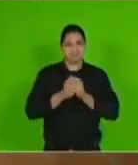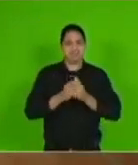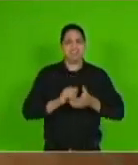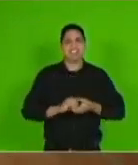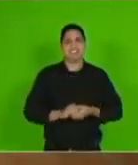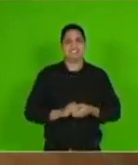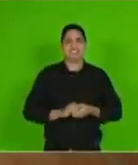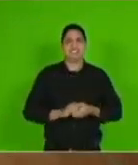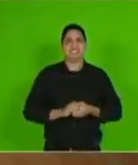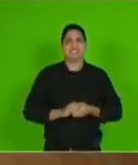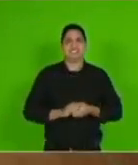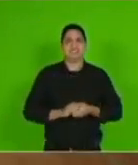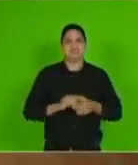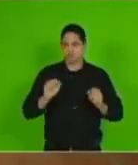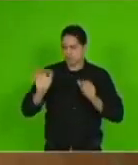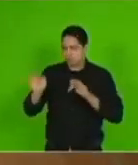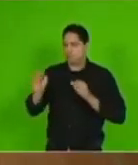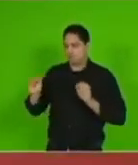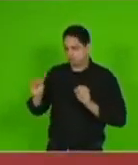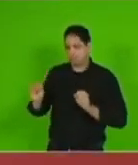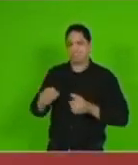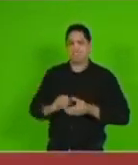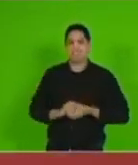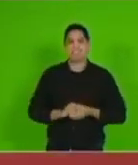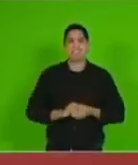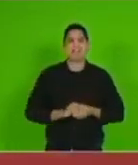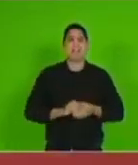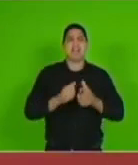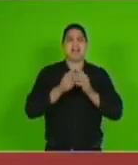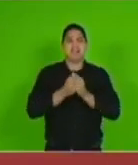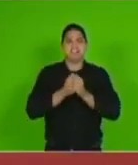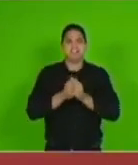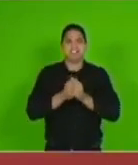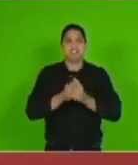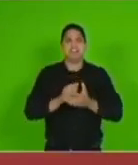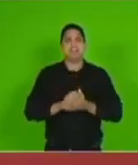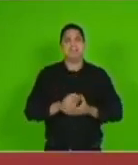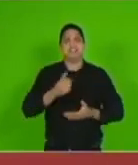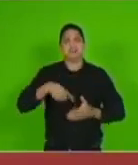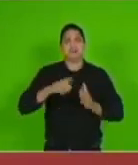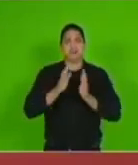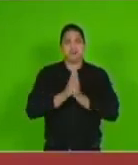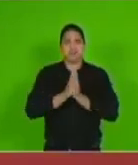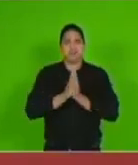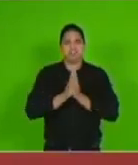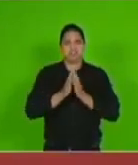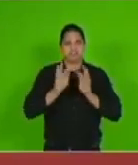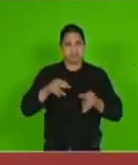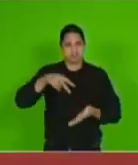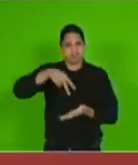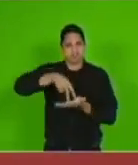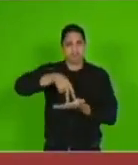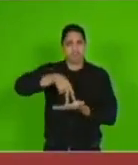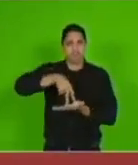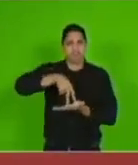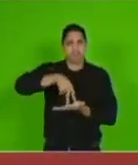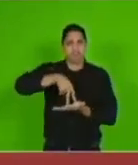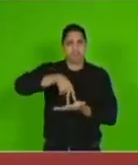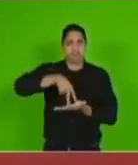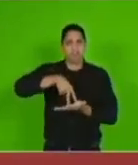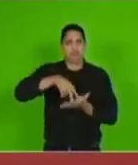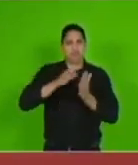of that time, but it also refers to today's time. So we're going to